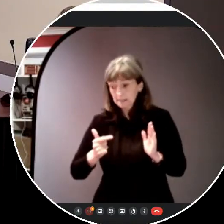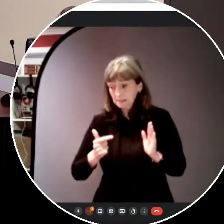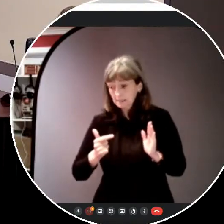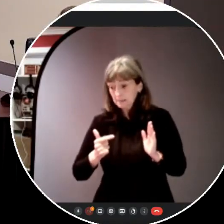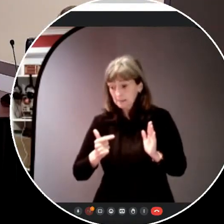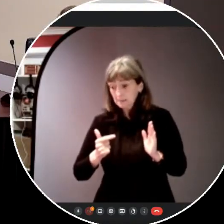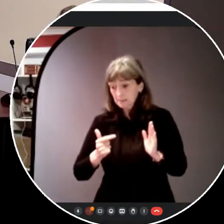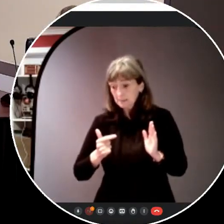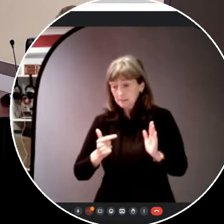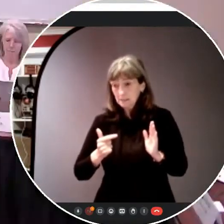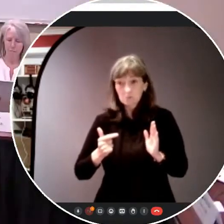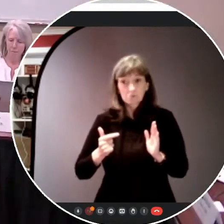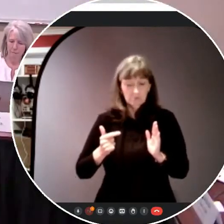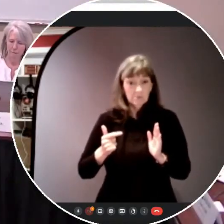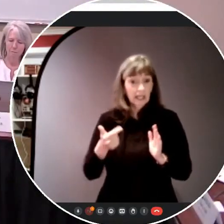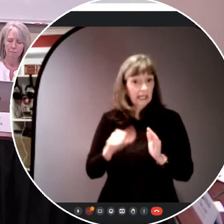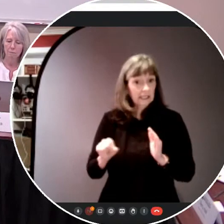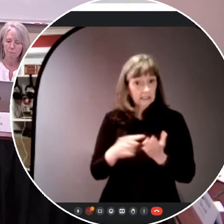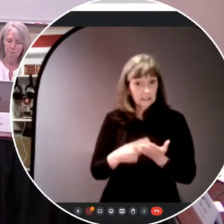Okay. Any discussion?